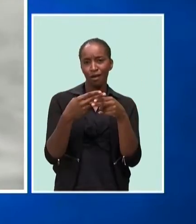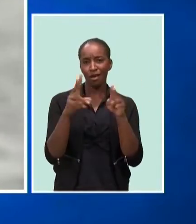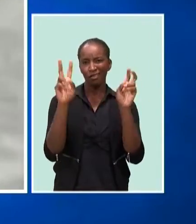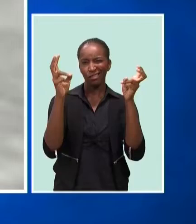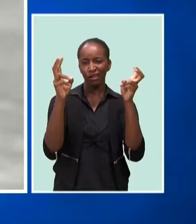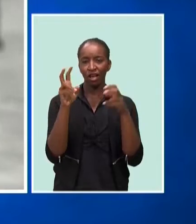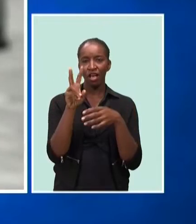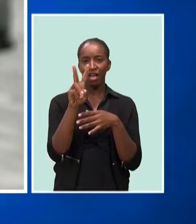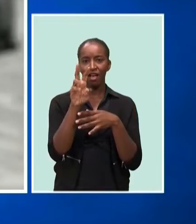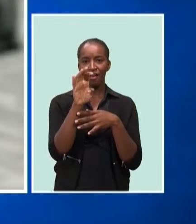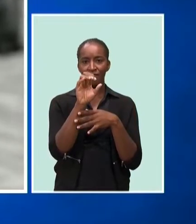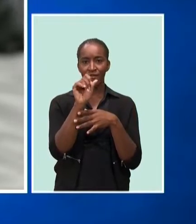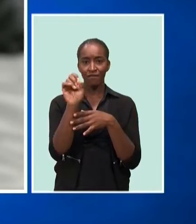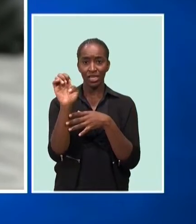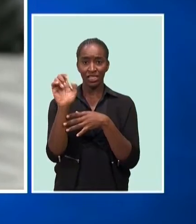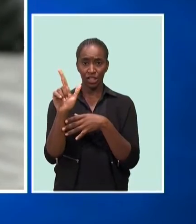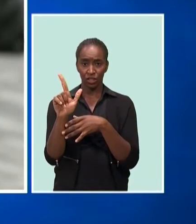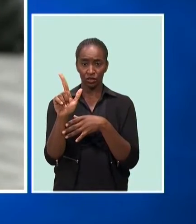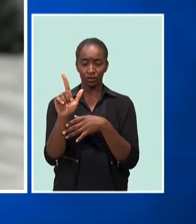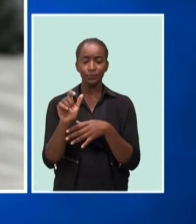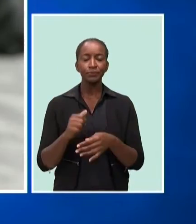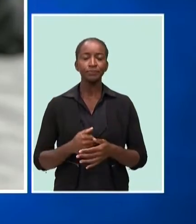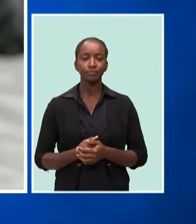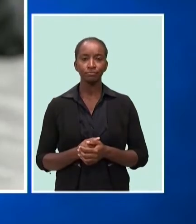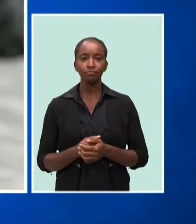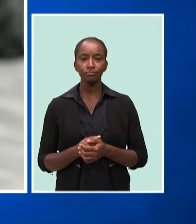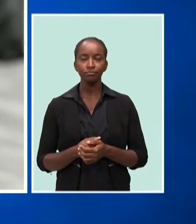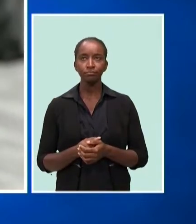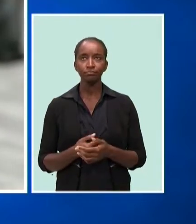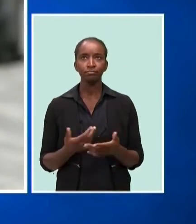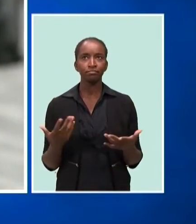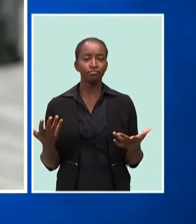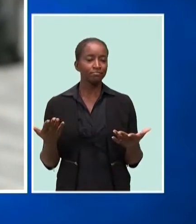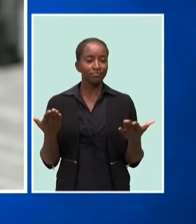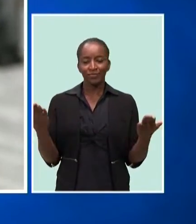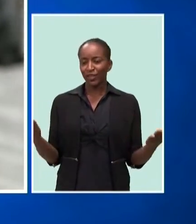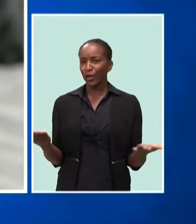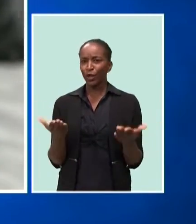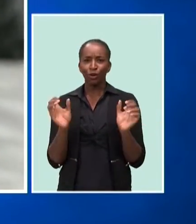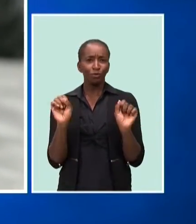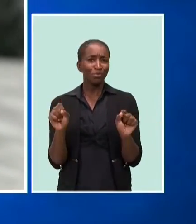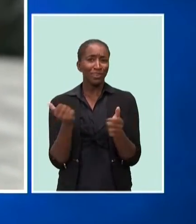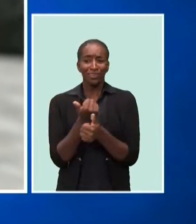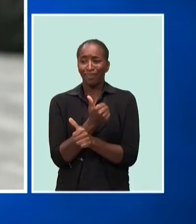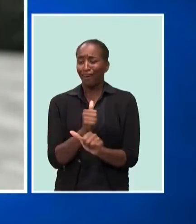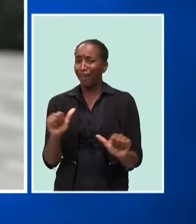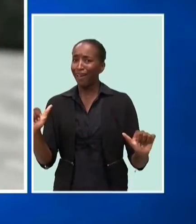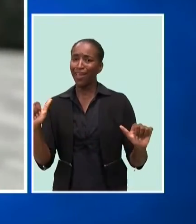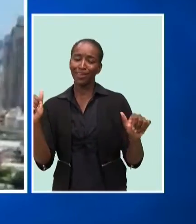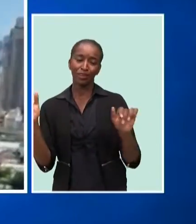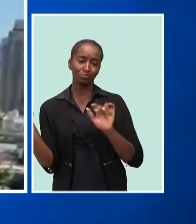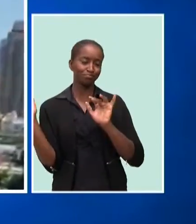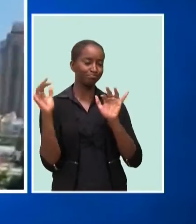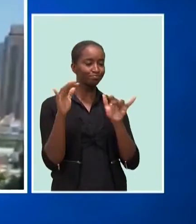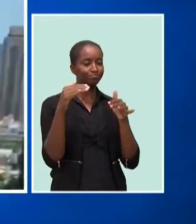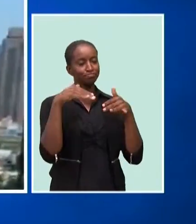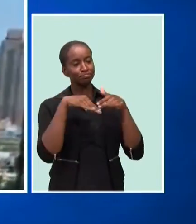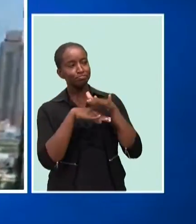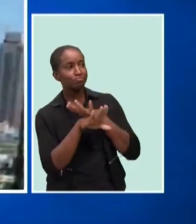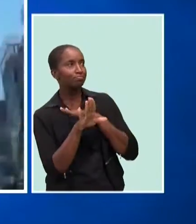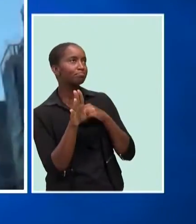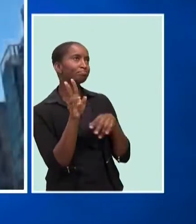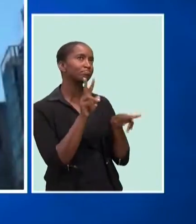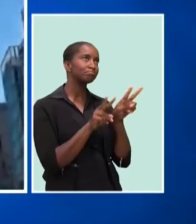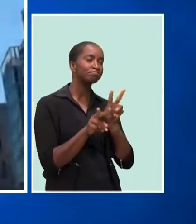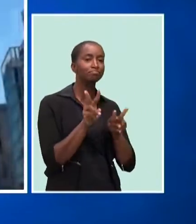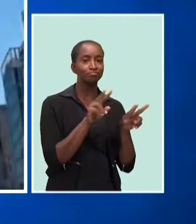is public space, and that's our passion. This is space that is free for anyone to come to, and that's the whole point of it. Construction